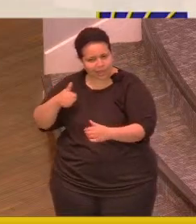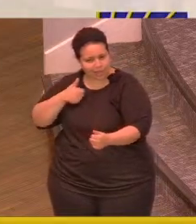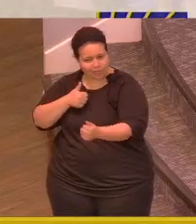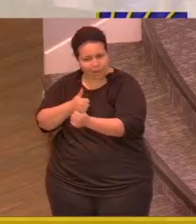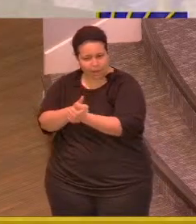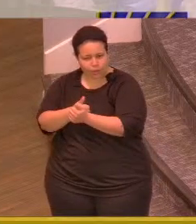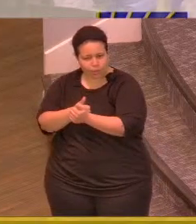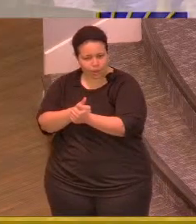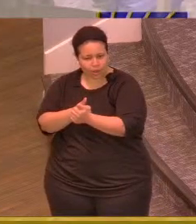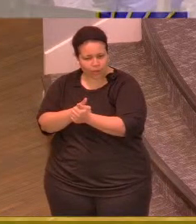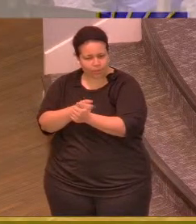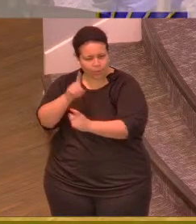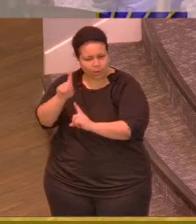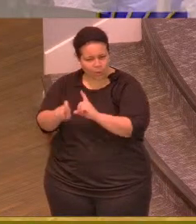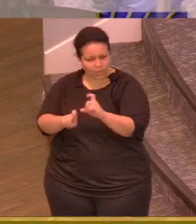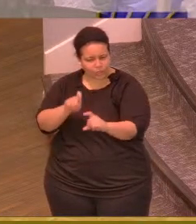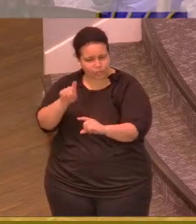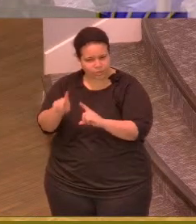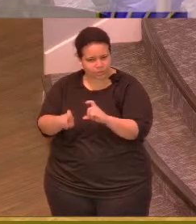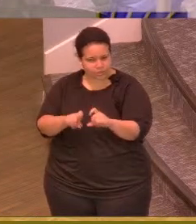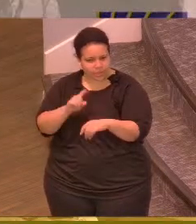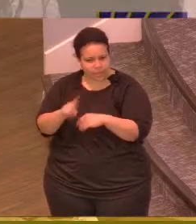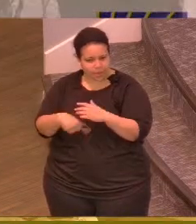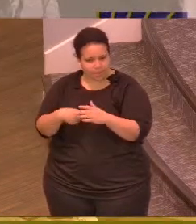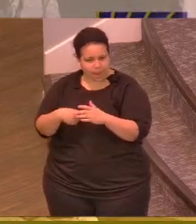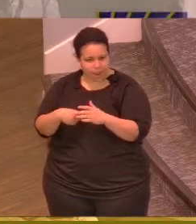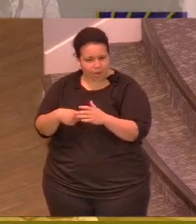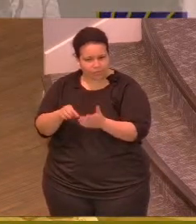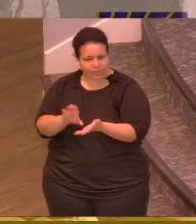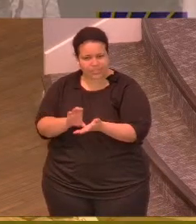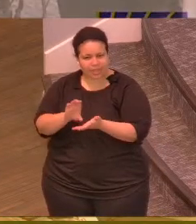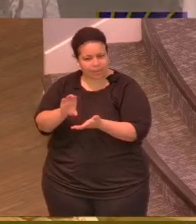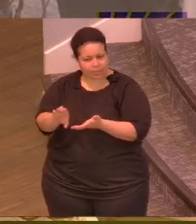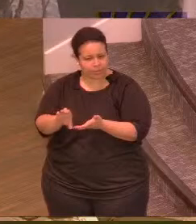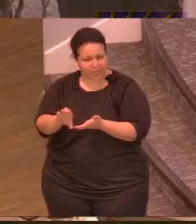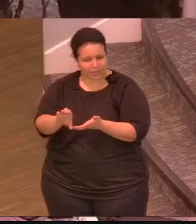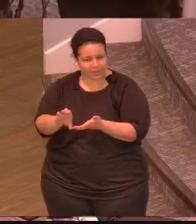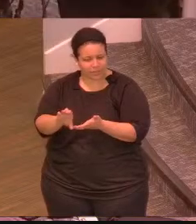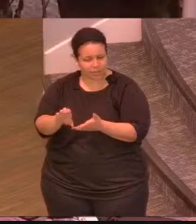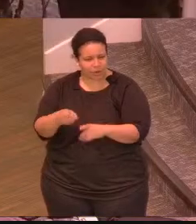about how those supplements are assigned and that kind of stuff.